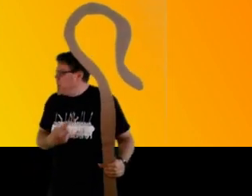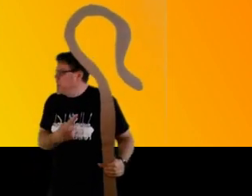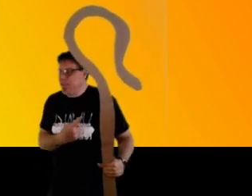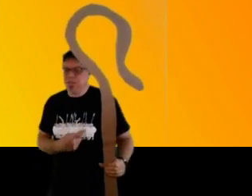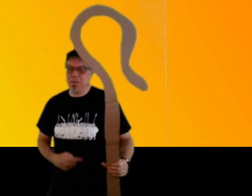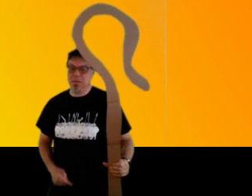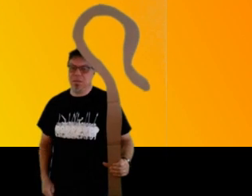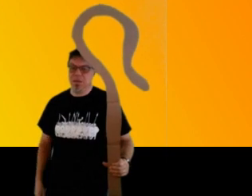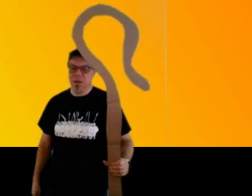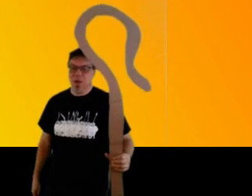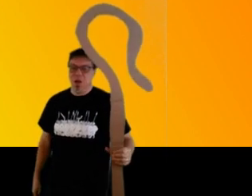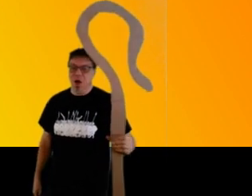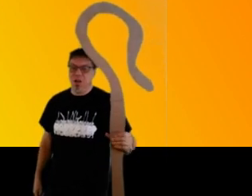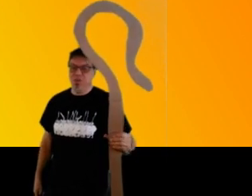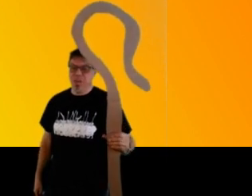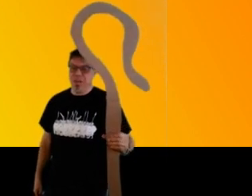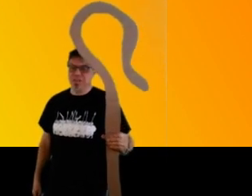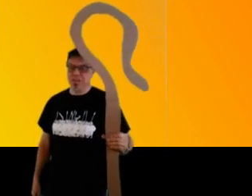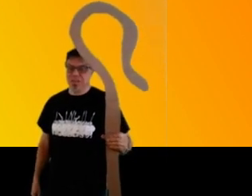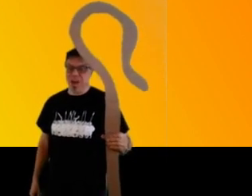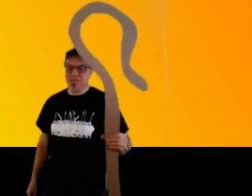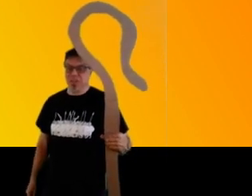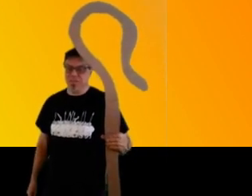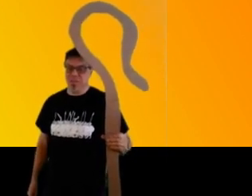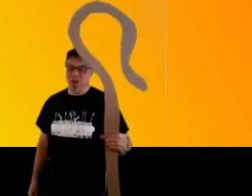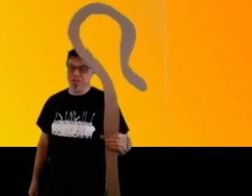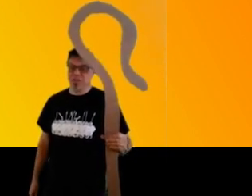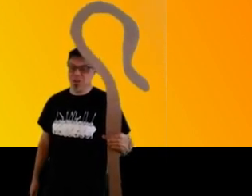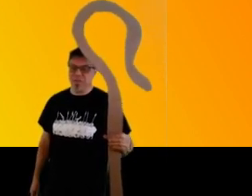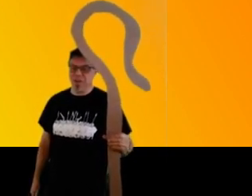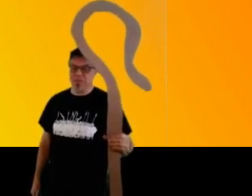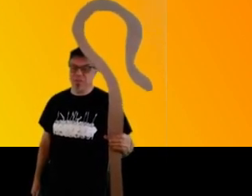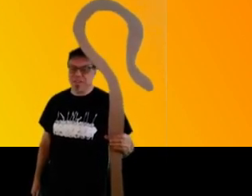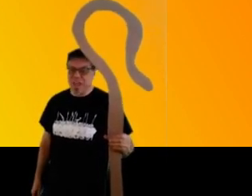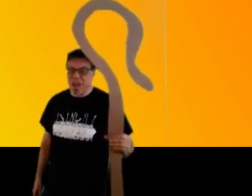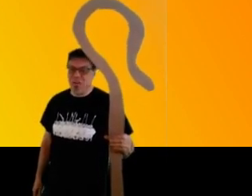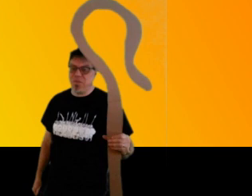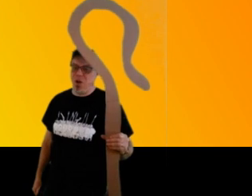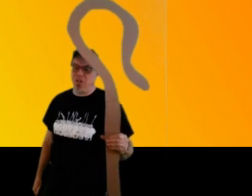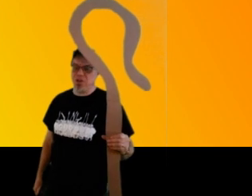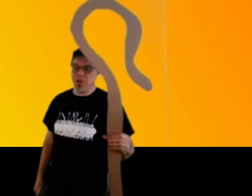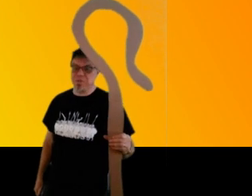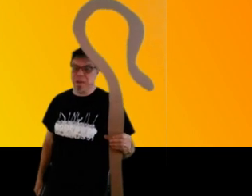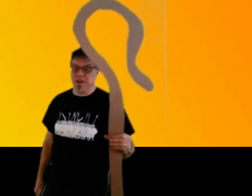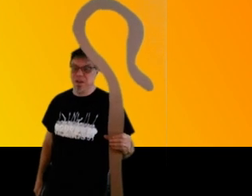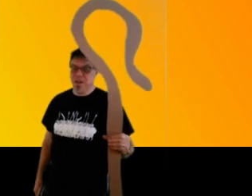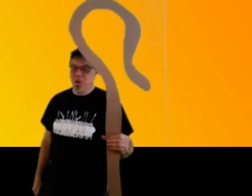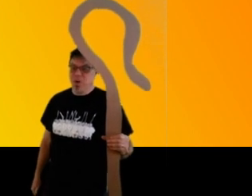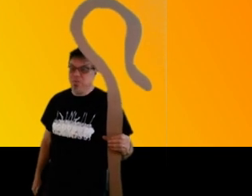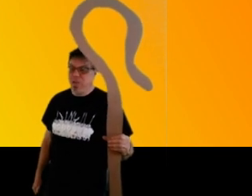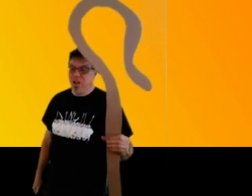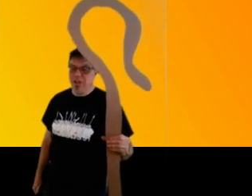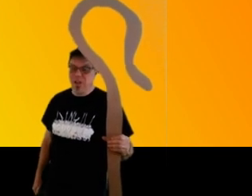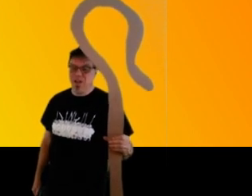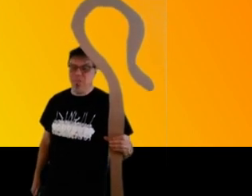You don't need this. All you need is a desire to love God, serve others, and care for all that God has made. When